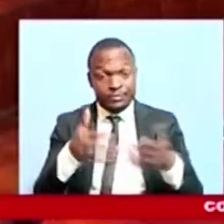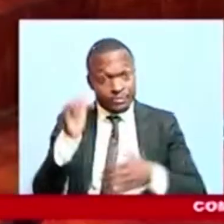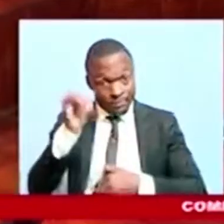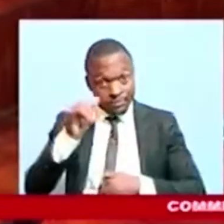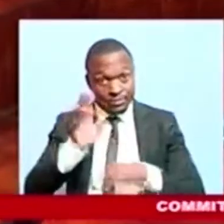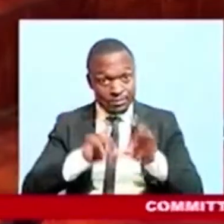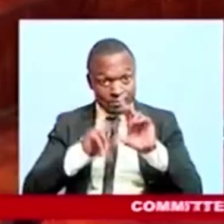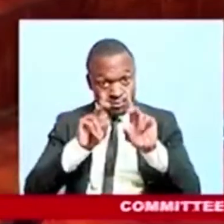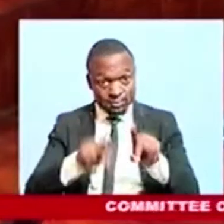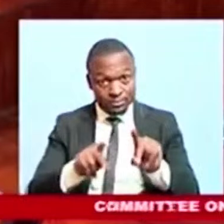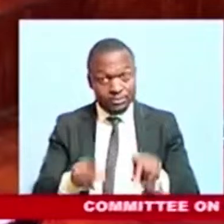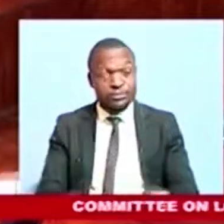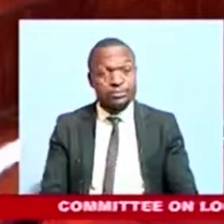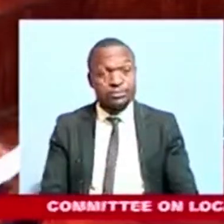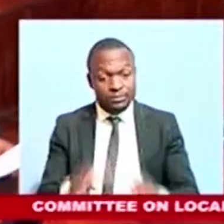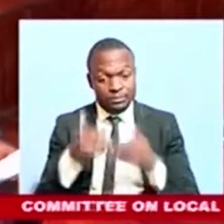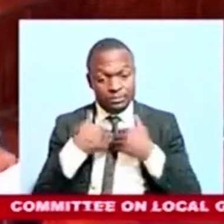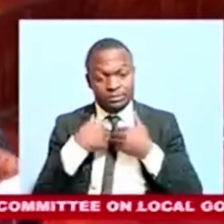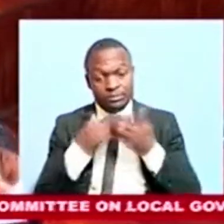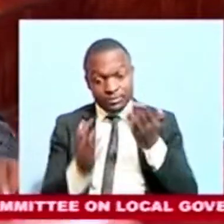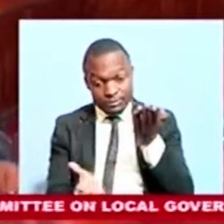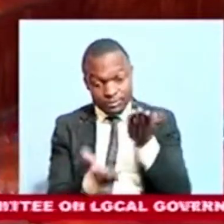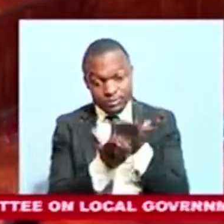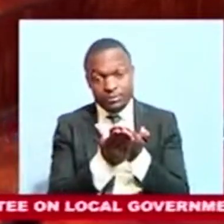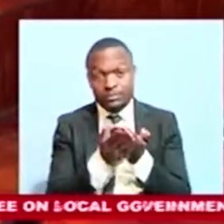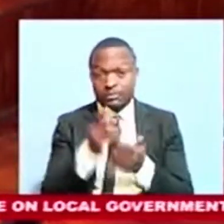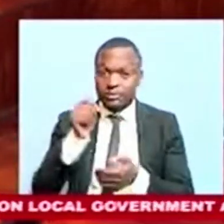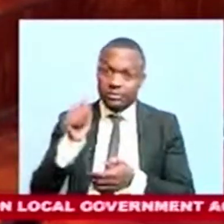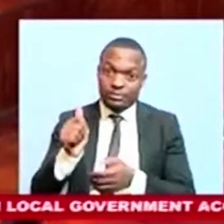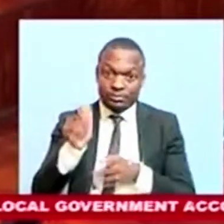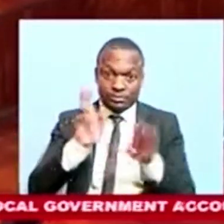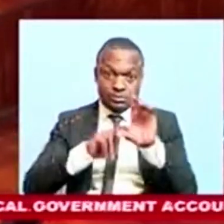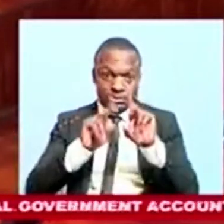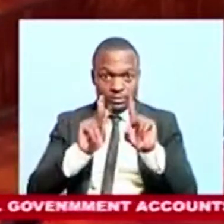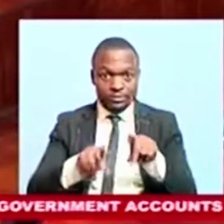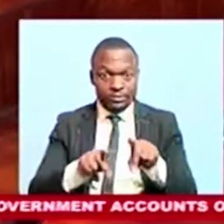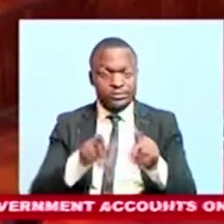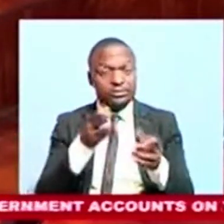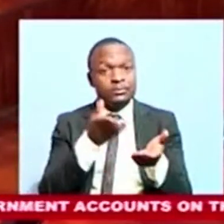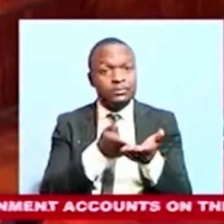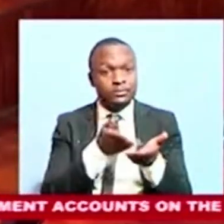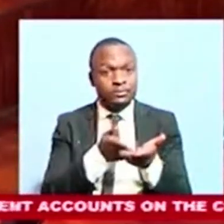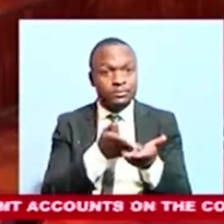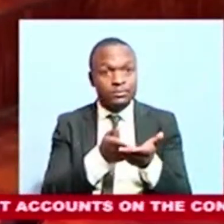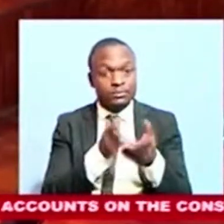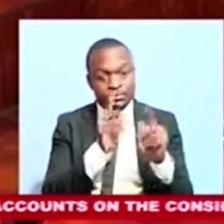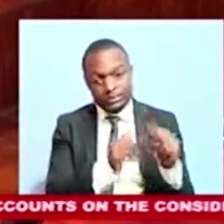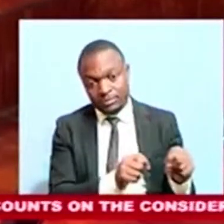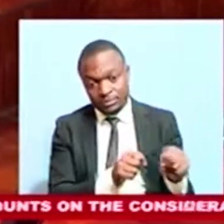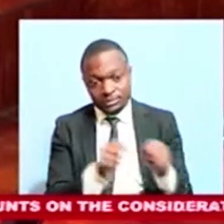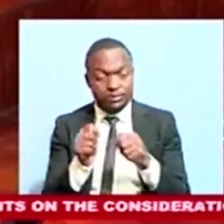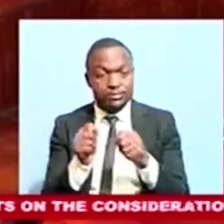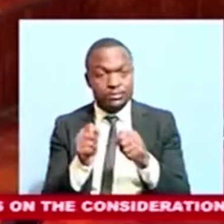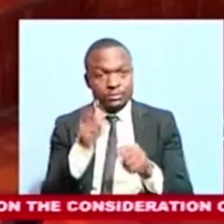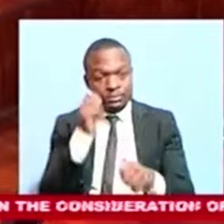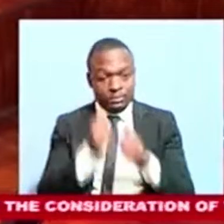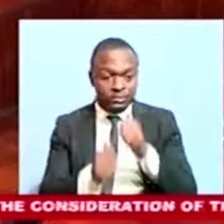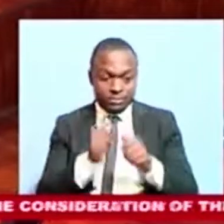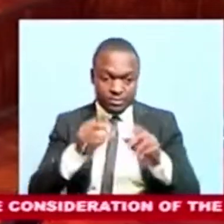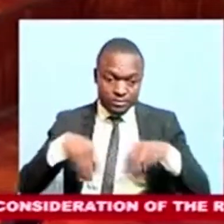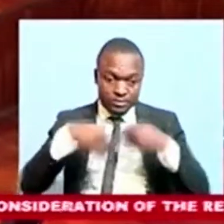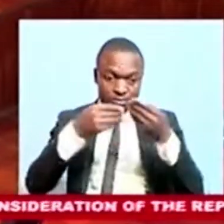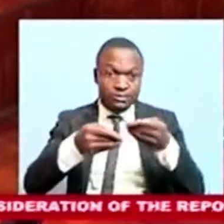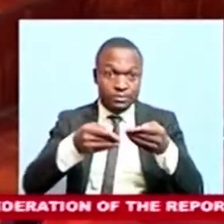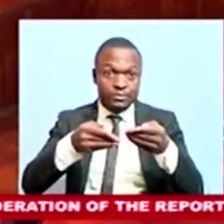Chair. We have attached the appendix A, Chair. Chair, this is the transfer which went to the bank